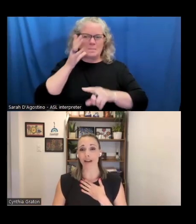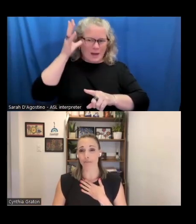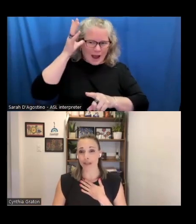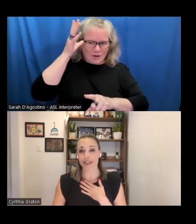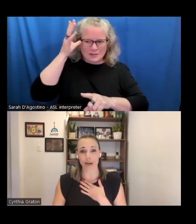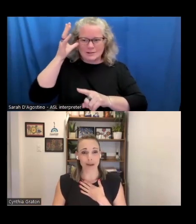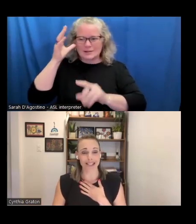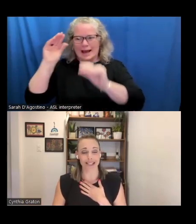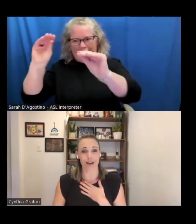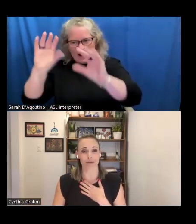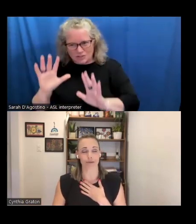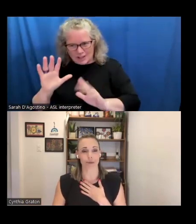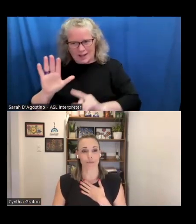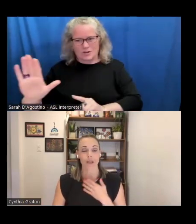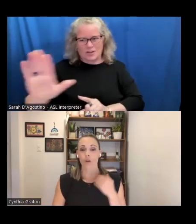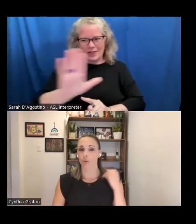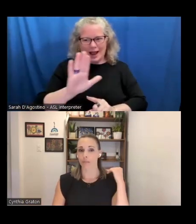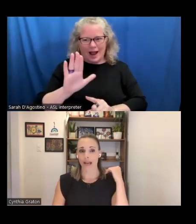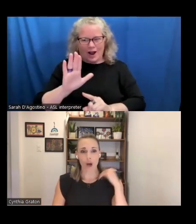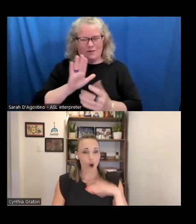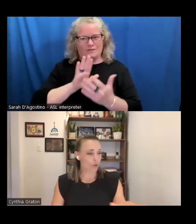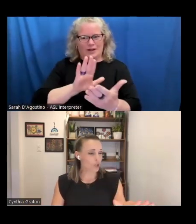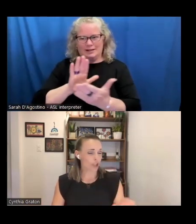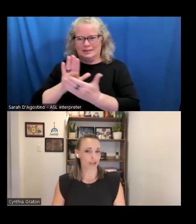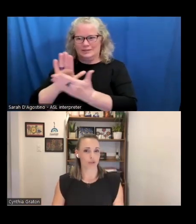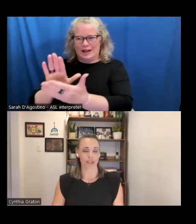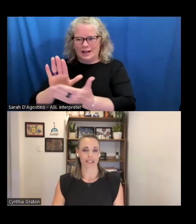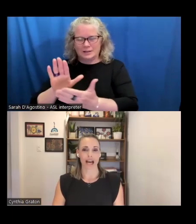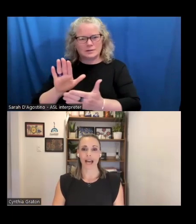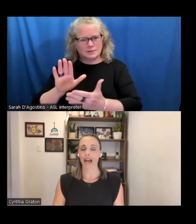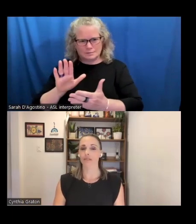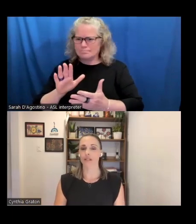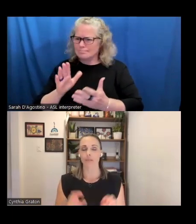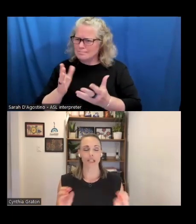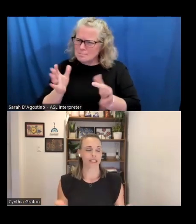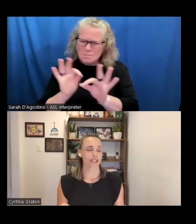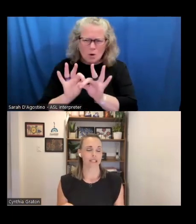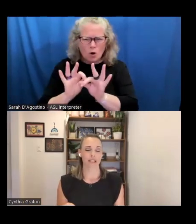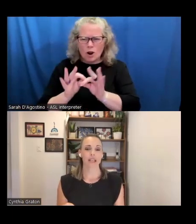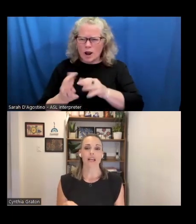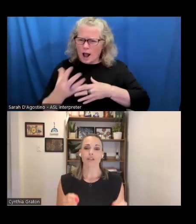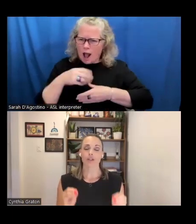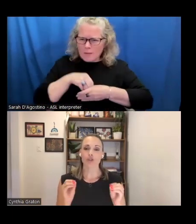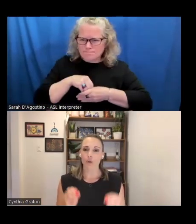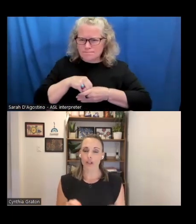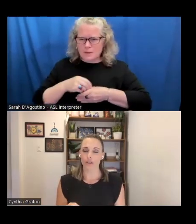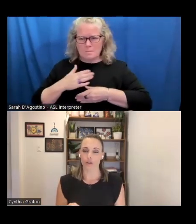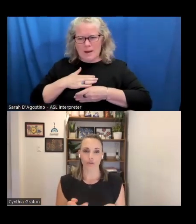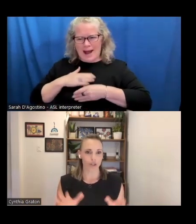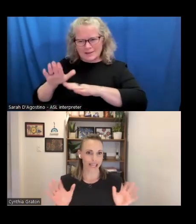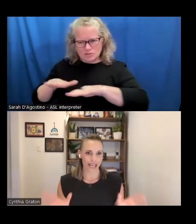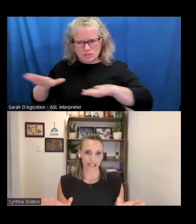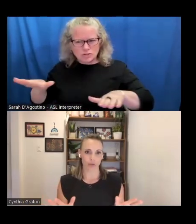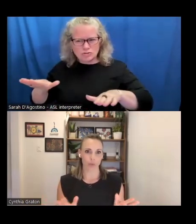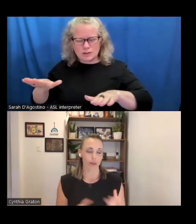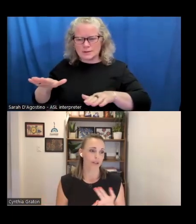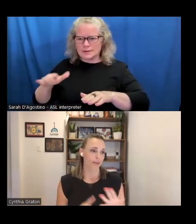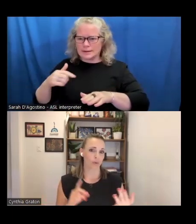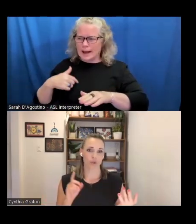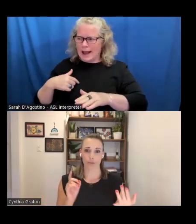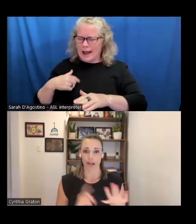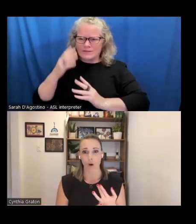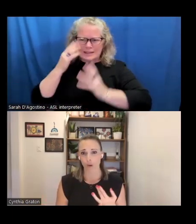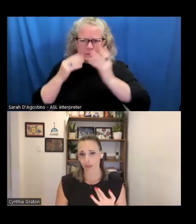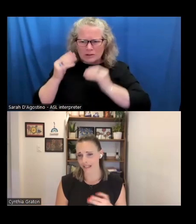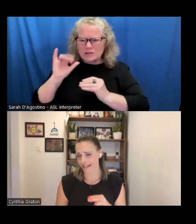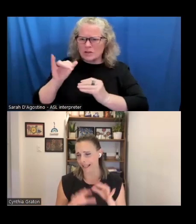because I've been there myself. With my own children, I have experienced the struggles firsthand, whether it